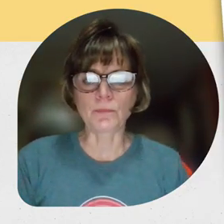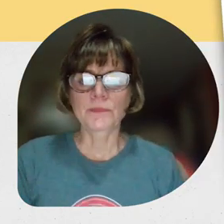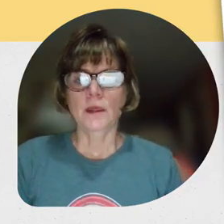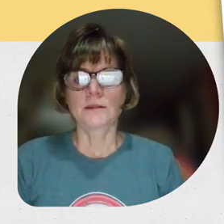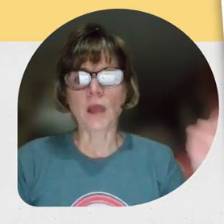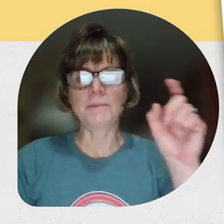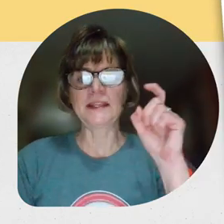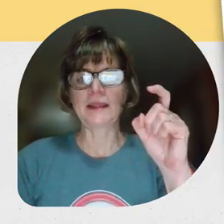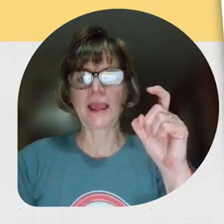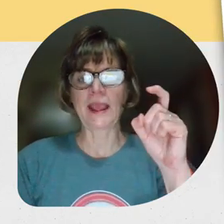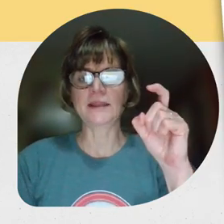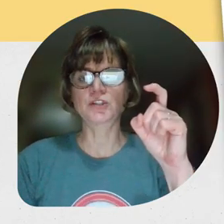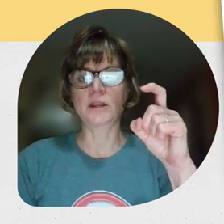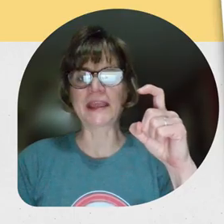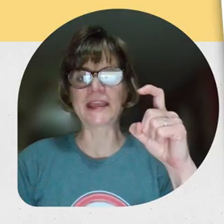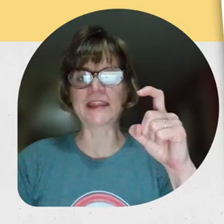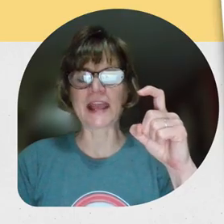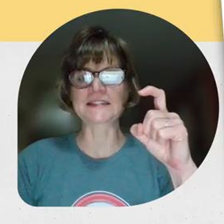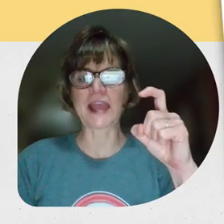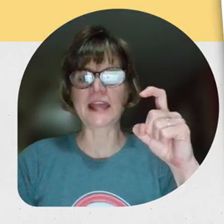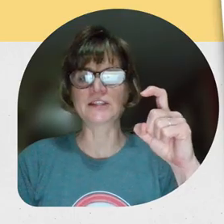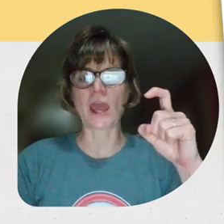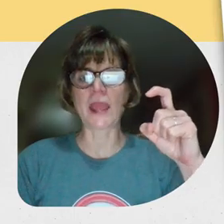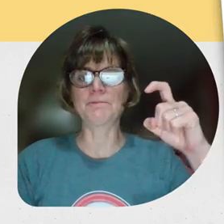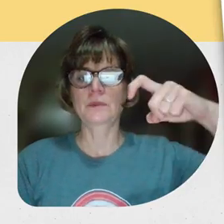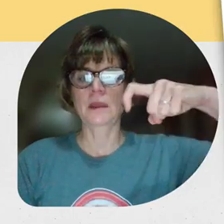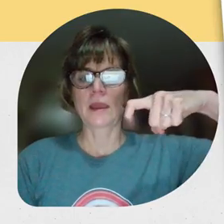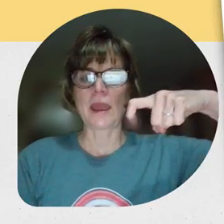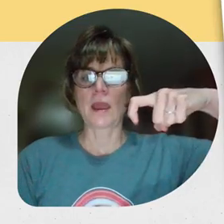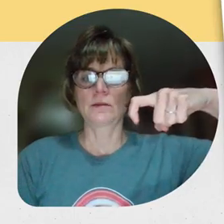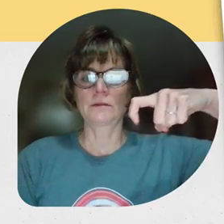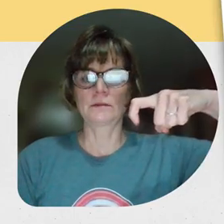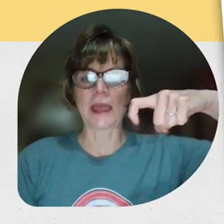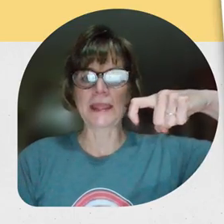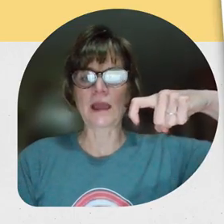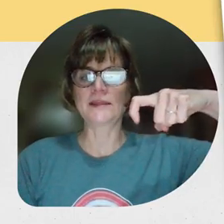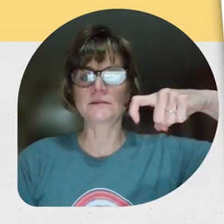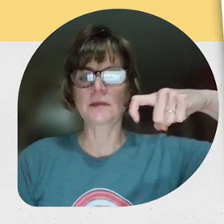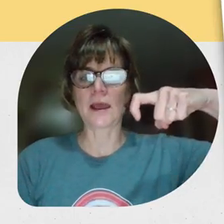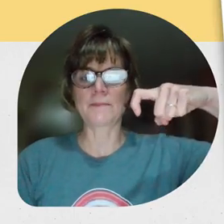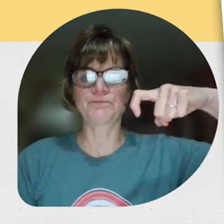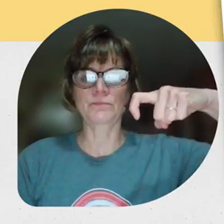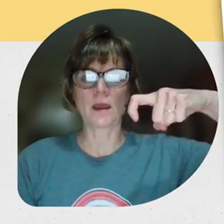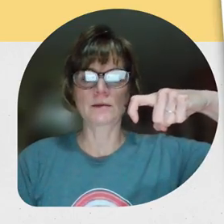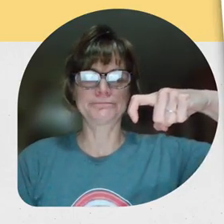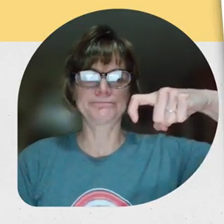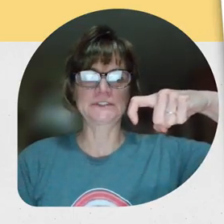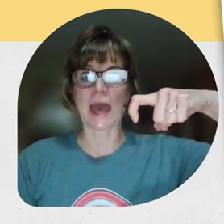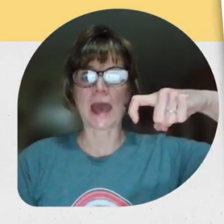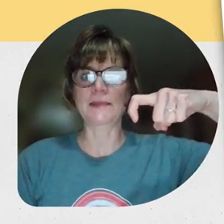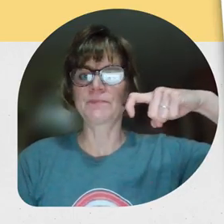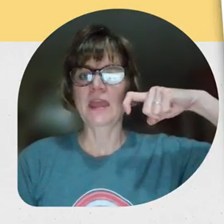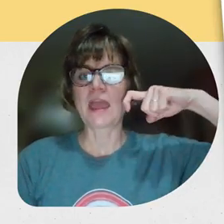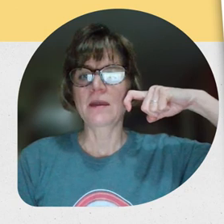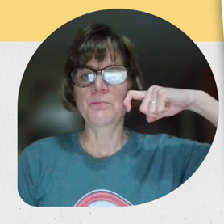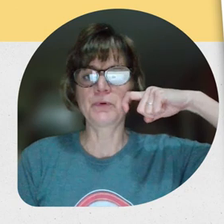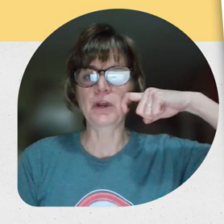Apple. Dominant hand, going to make an X hand shape, laying on its